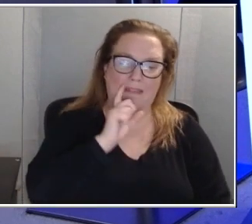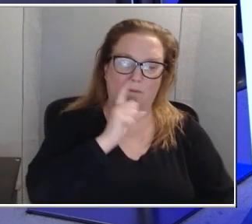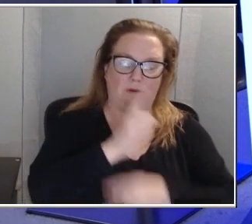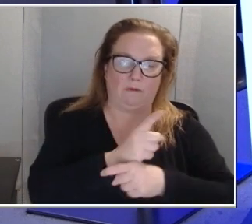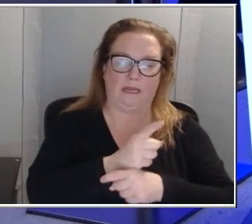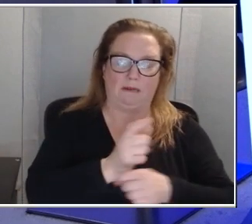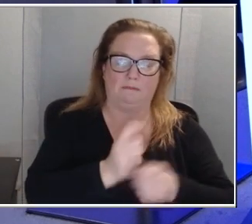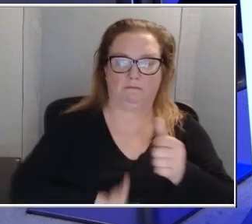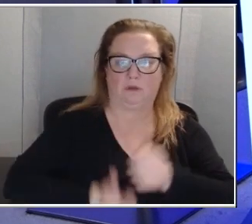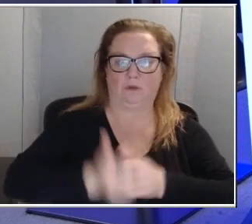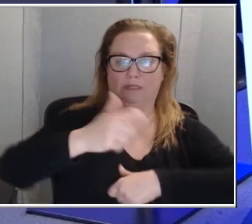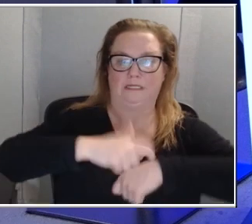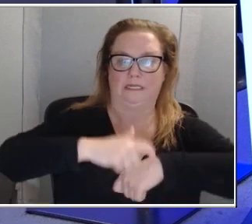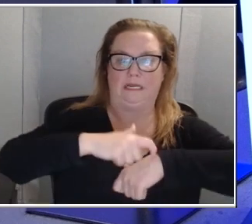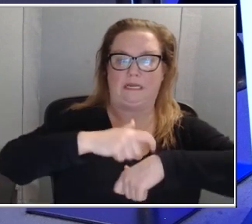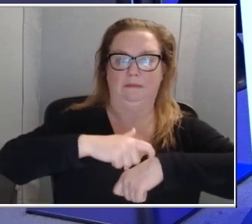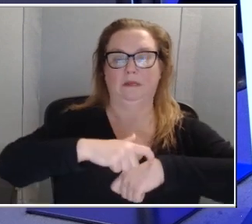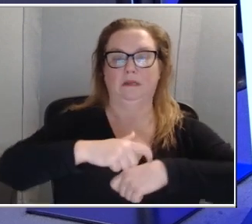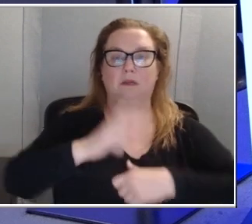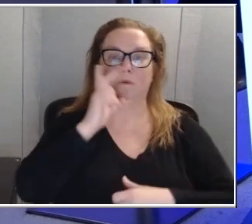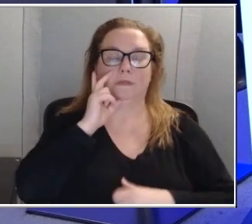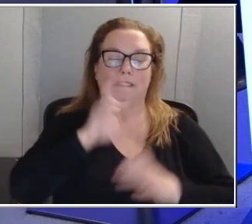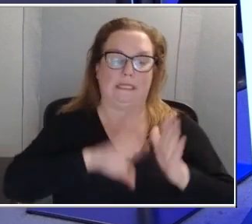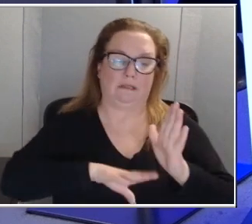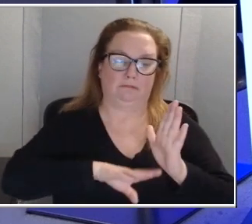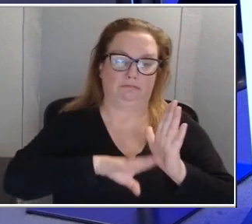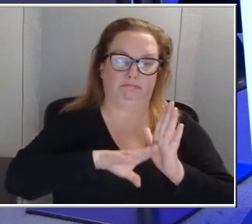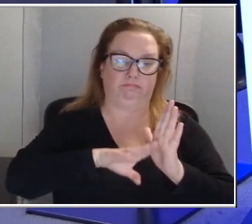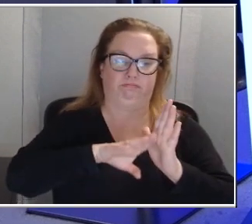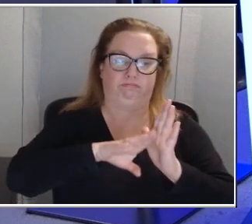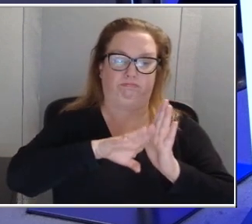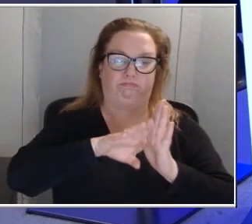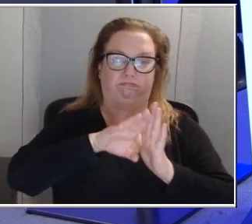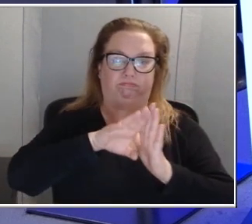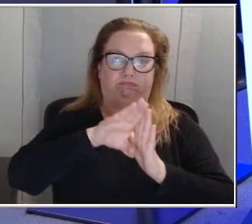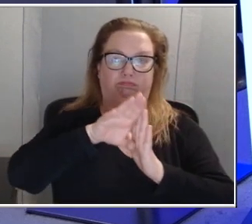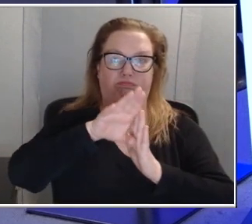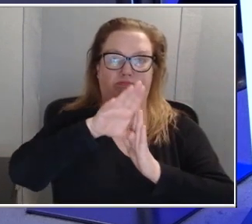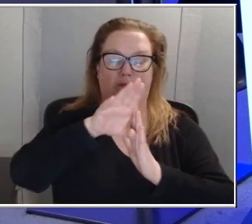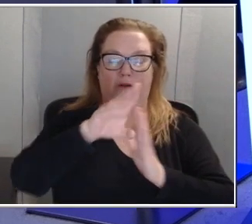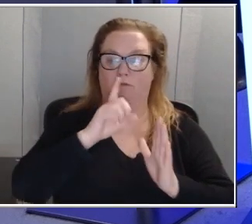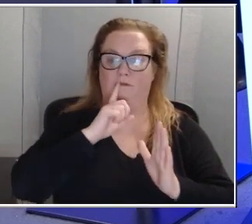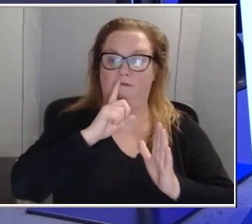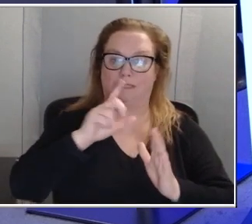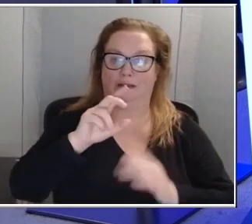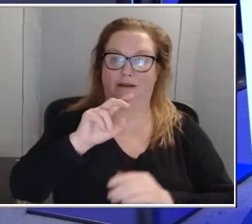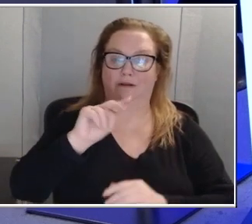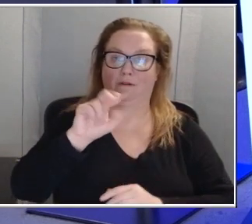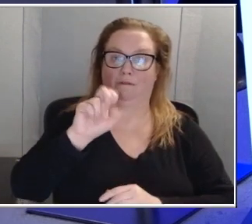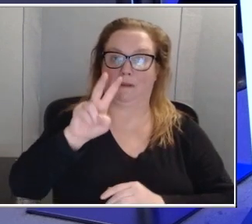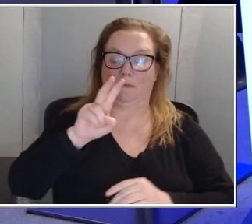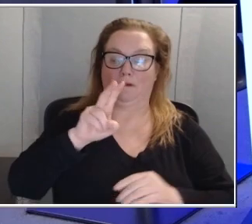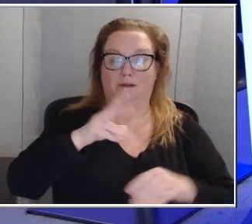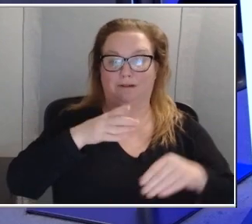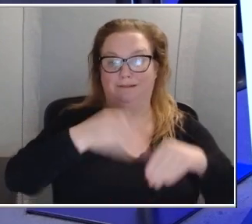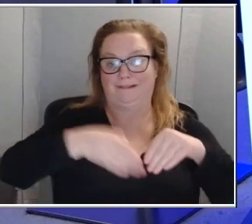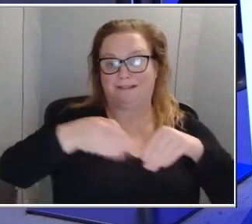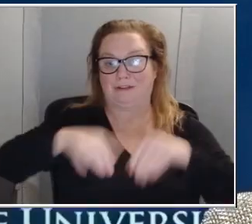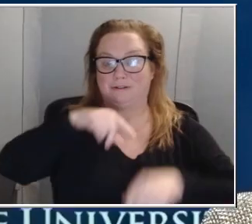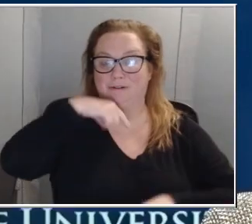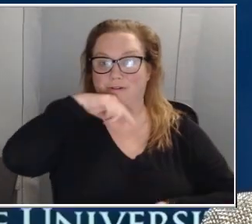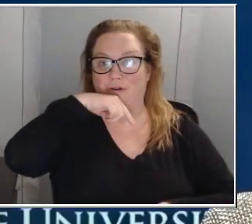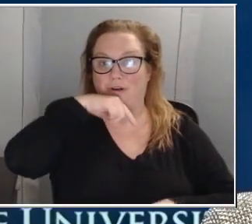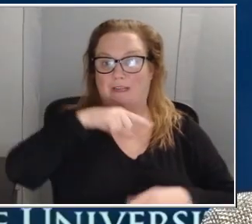know, when we would see those surges rise, like you said, carve the turkey virtually in November, because we knew then in that late November,